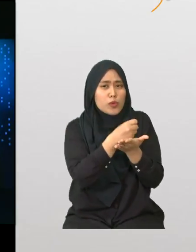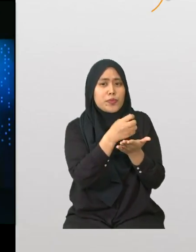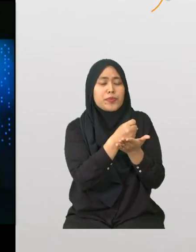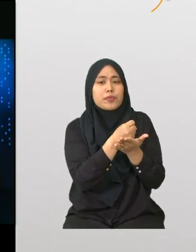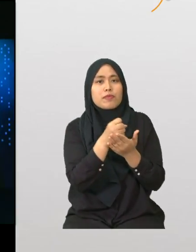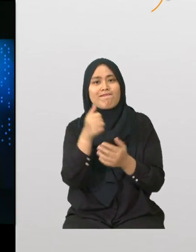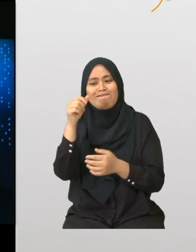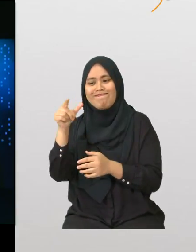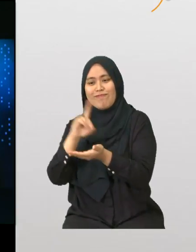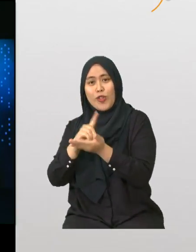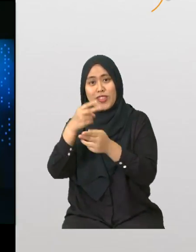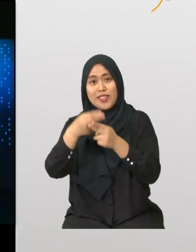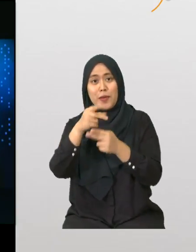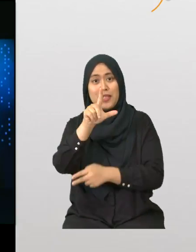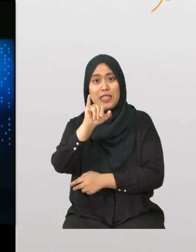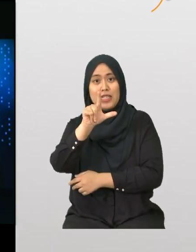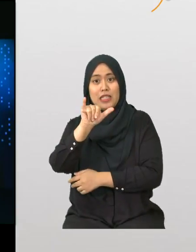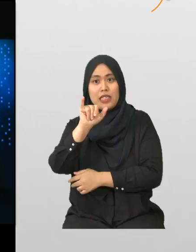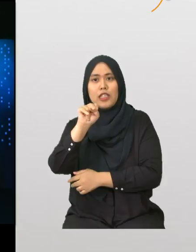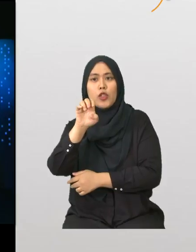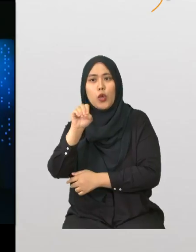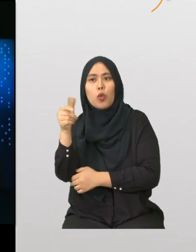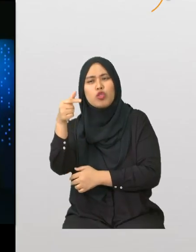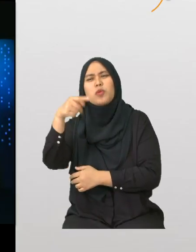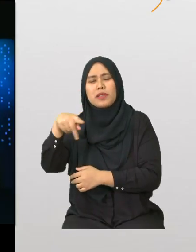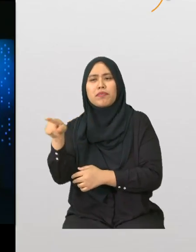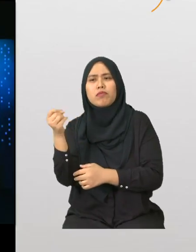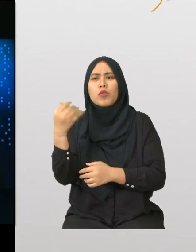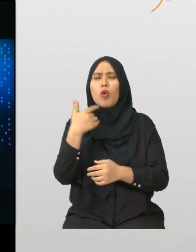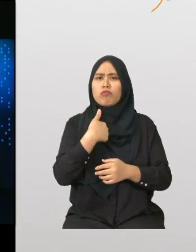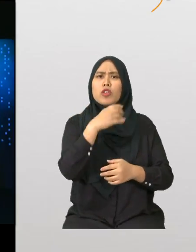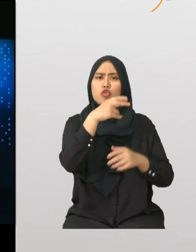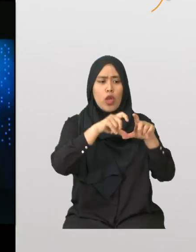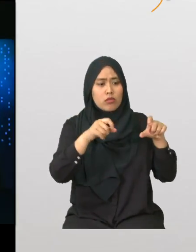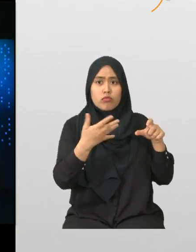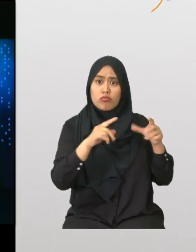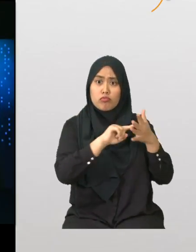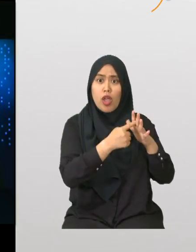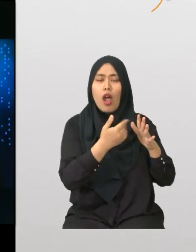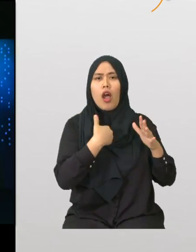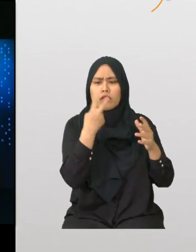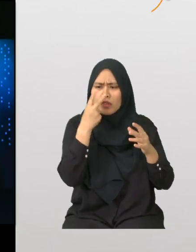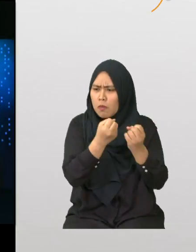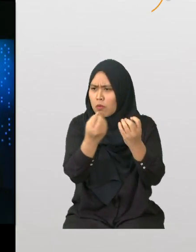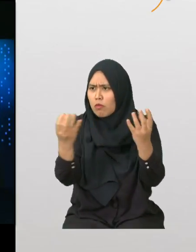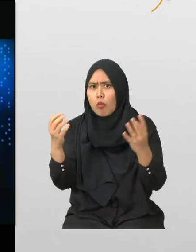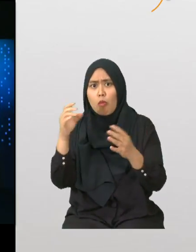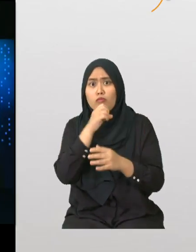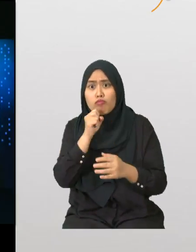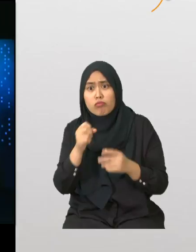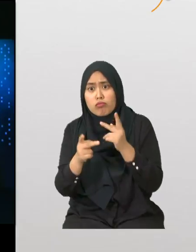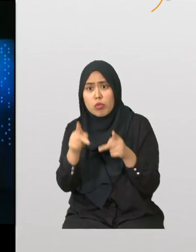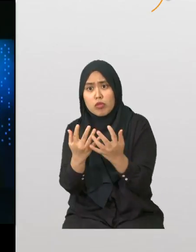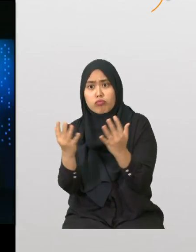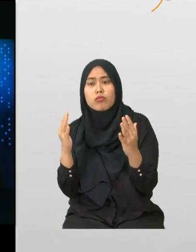GP, told me that after the CHAS was introduced, she saw more elderly patients. And she said that our old folks are